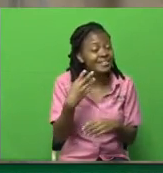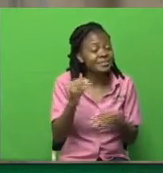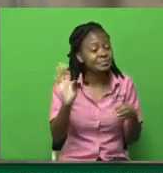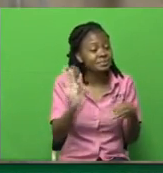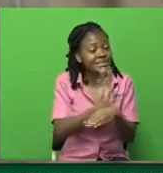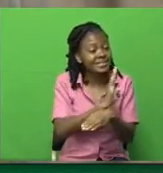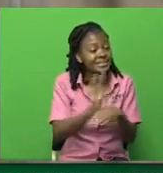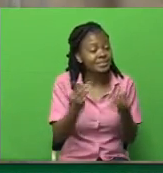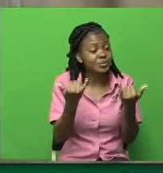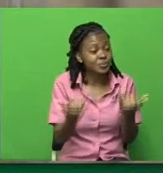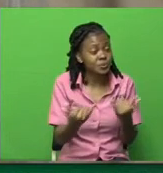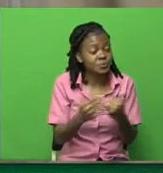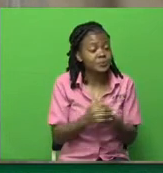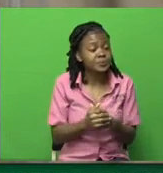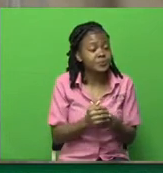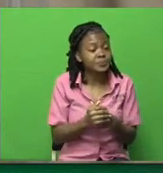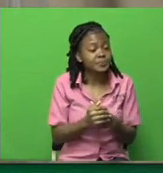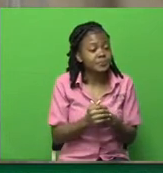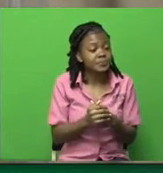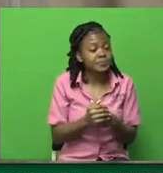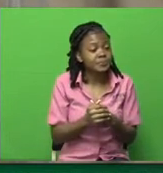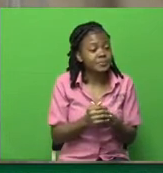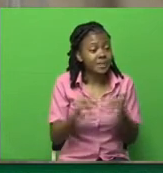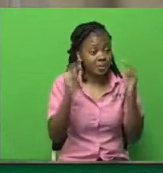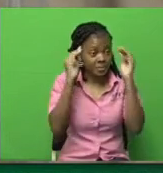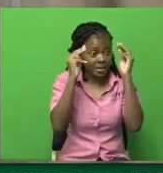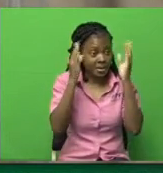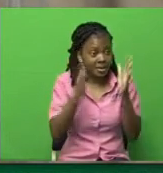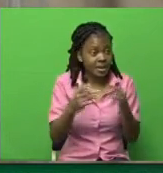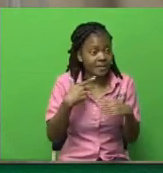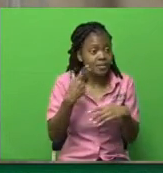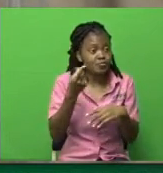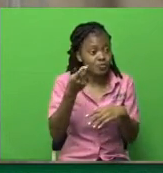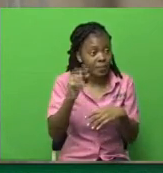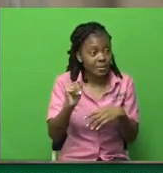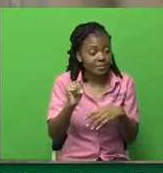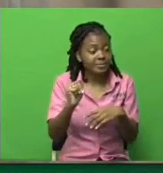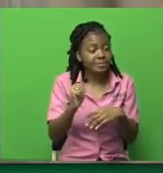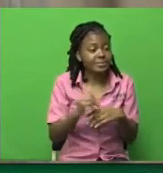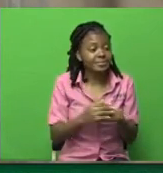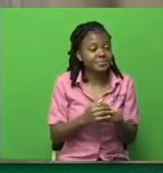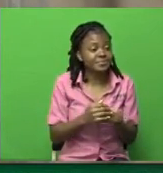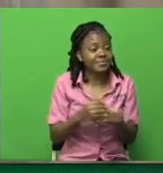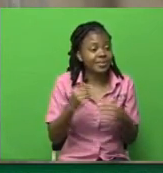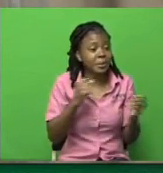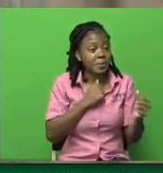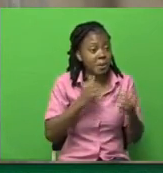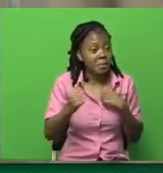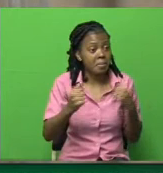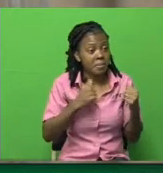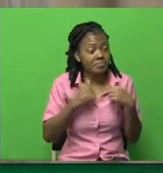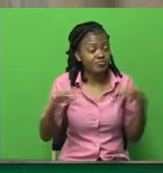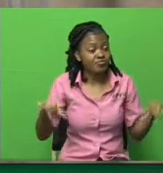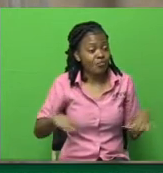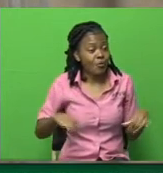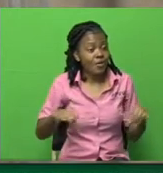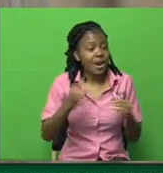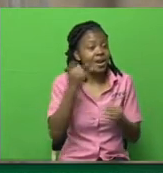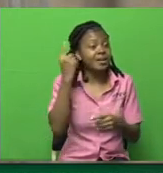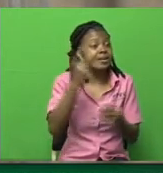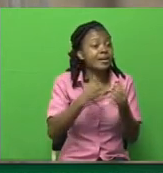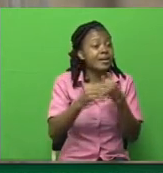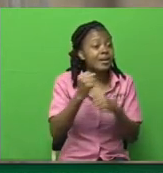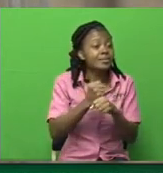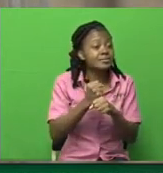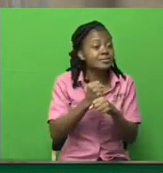for Diego Martin Northeast again with much Gusto and bravado beat his chest loudly last year when he spoke about his business